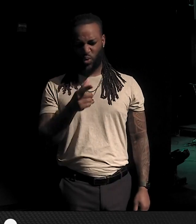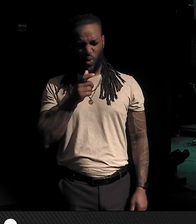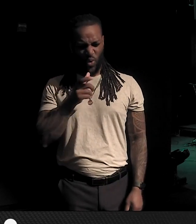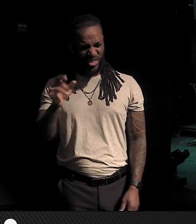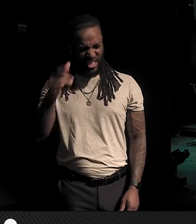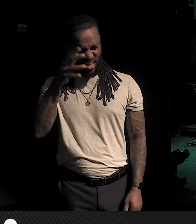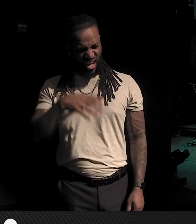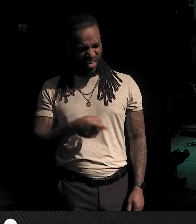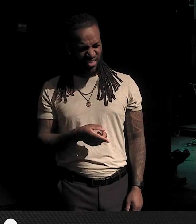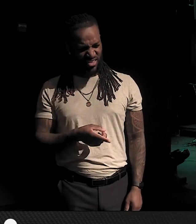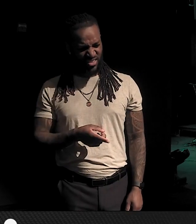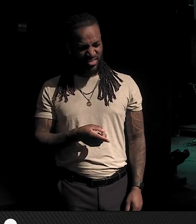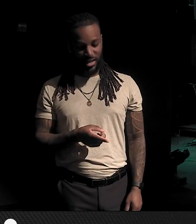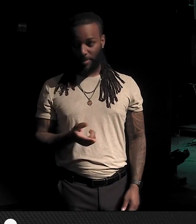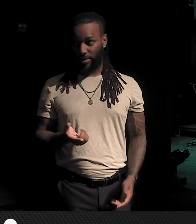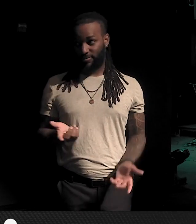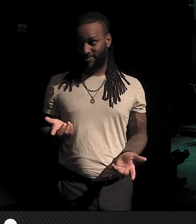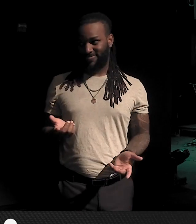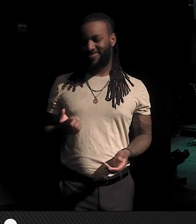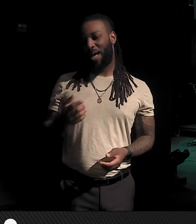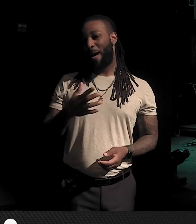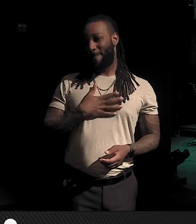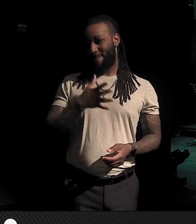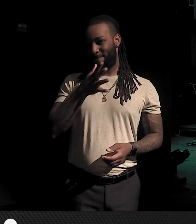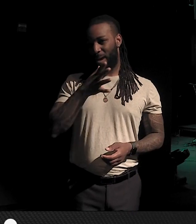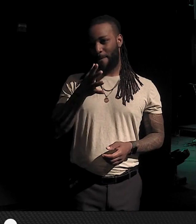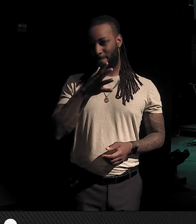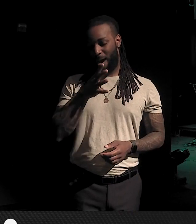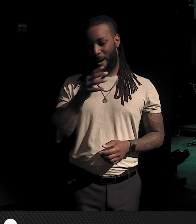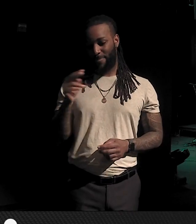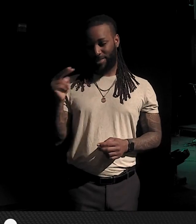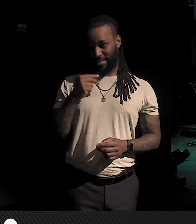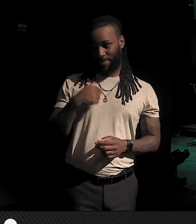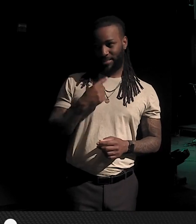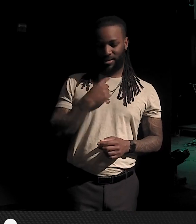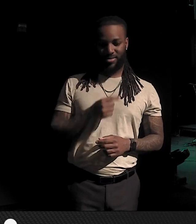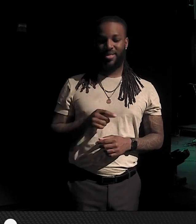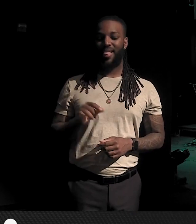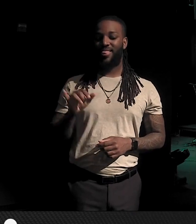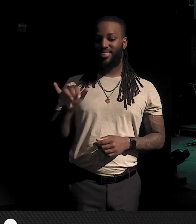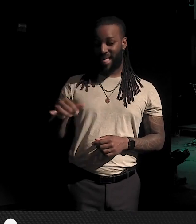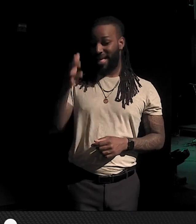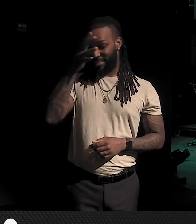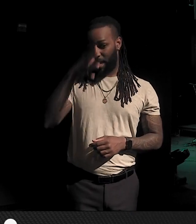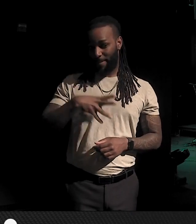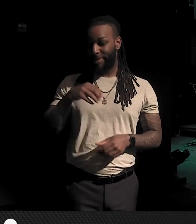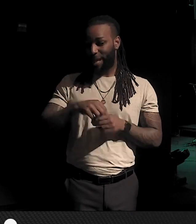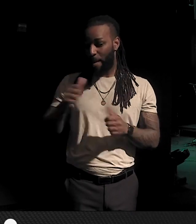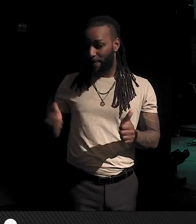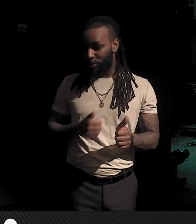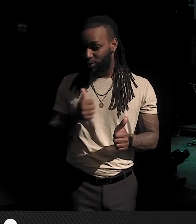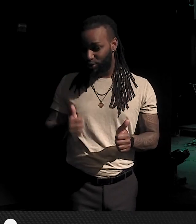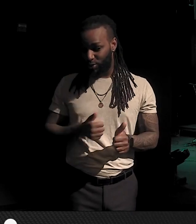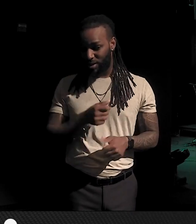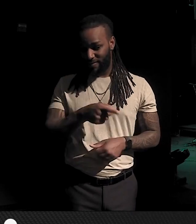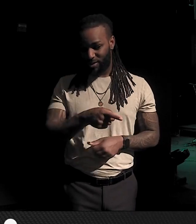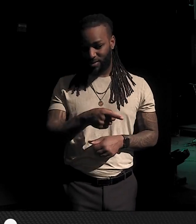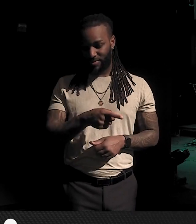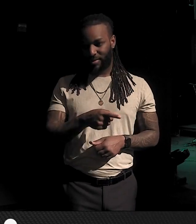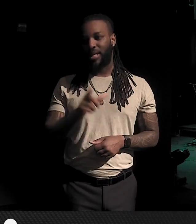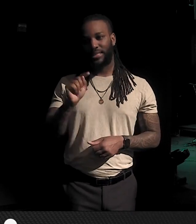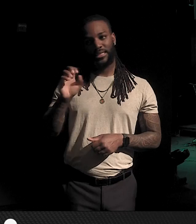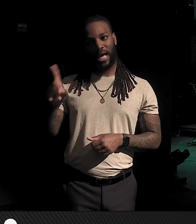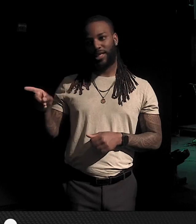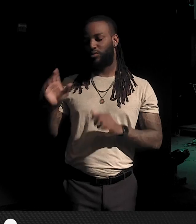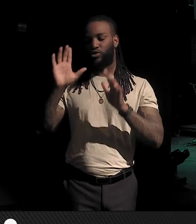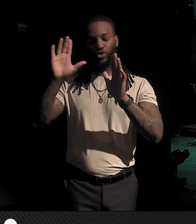you know? And my mom just looked over at me and says, this is a man that's in pursuit. And I mean, he